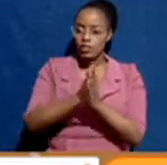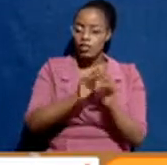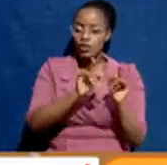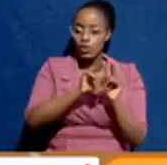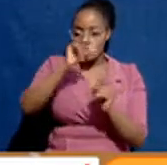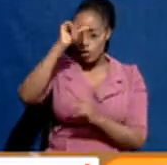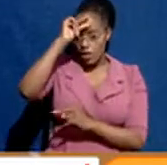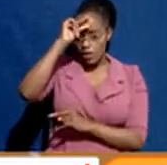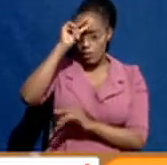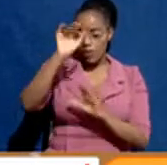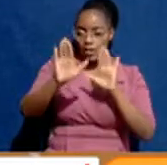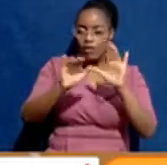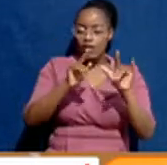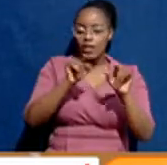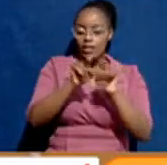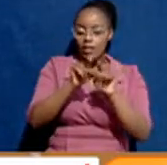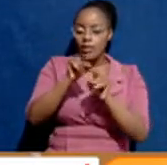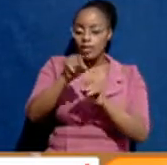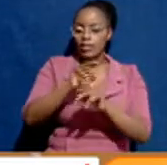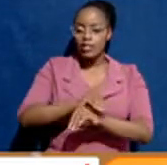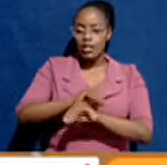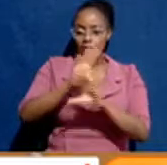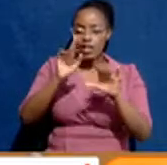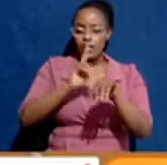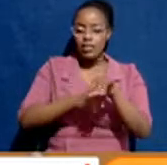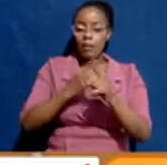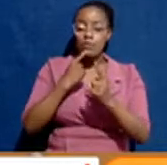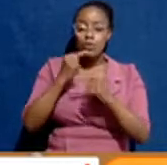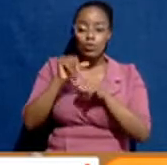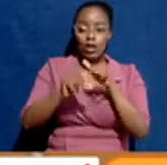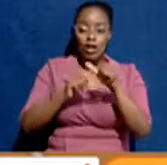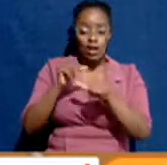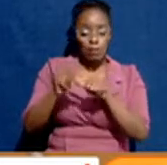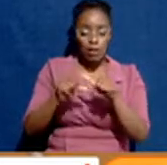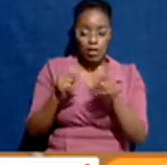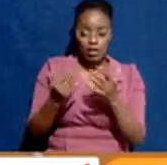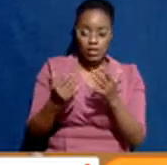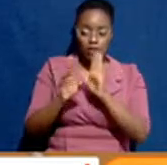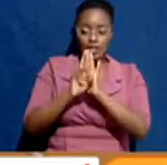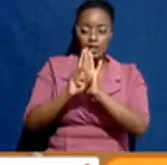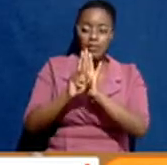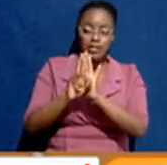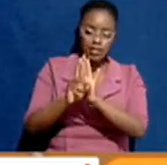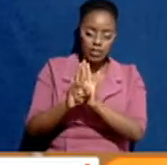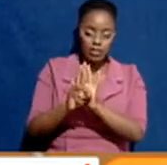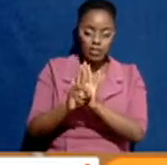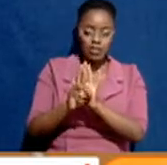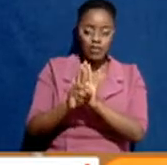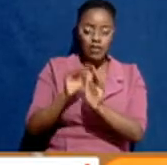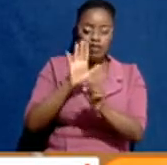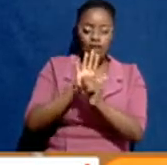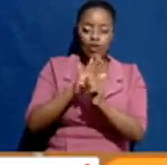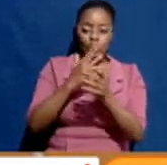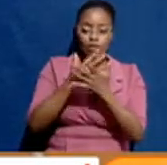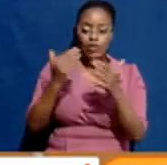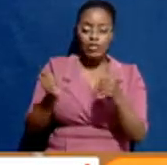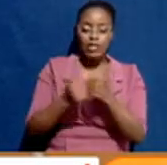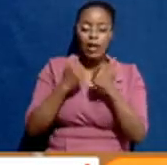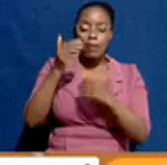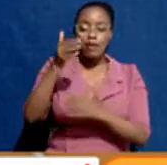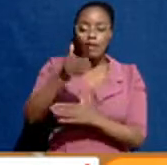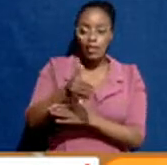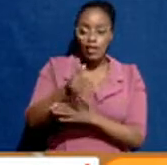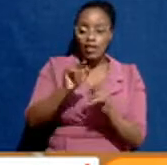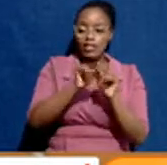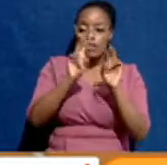government. That is very clear. And when you talk about representing, a lot of things happen there. We